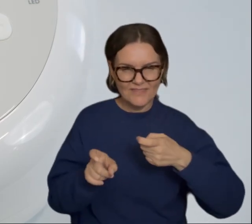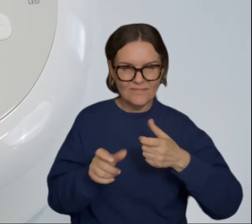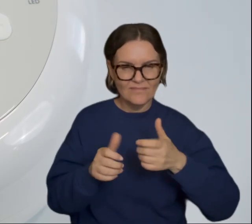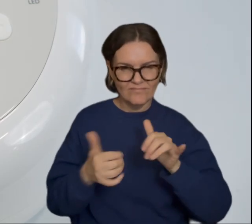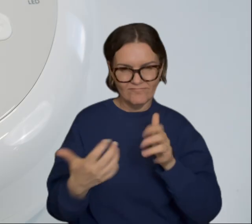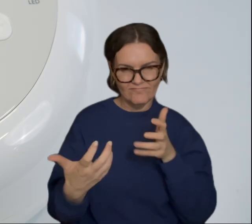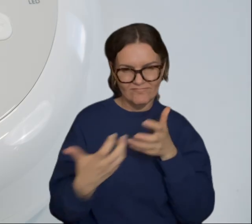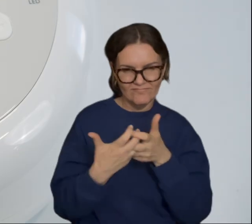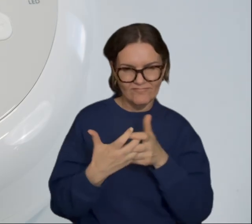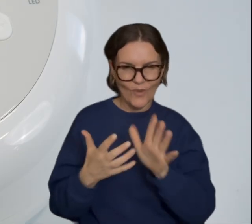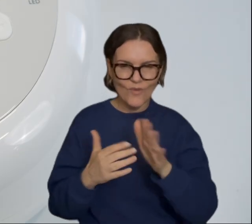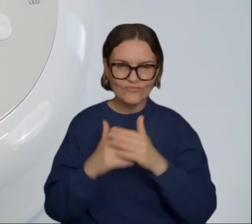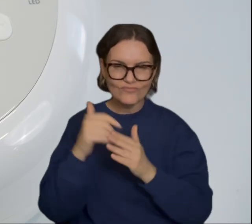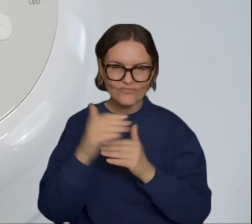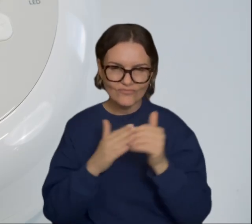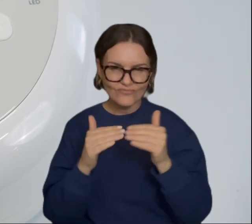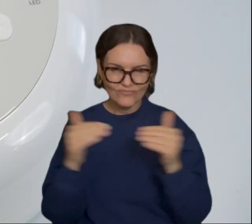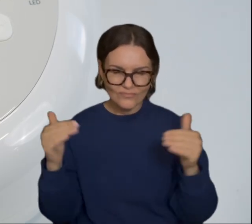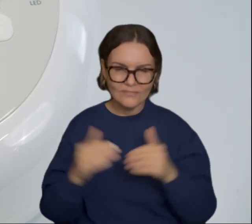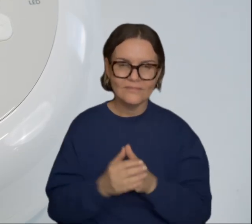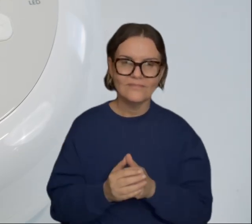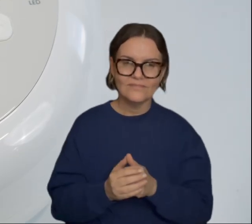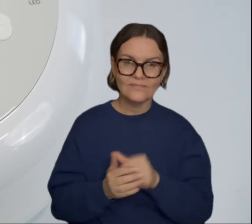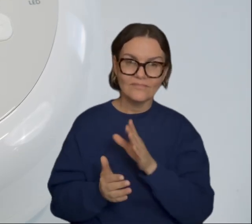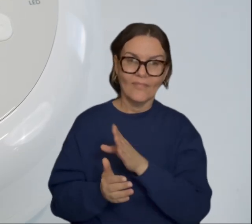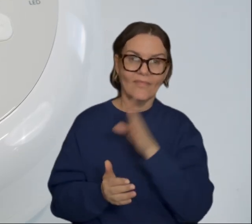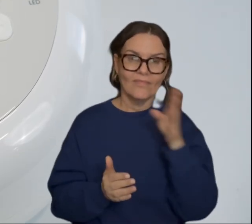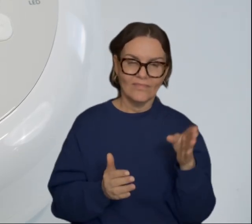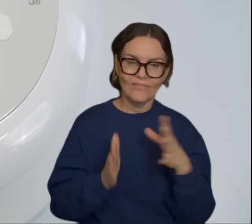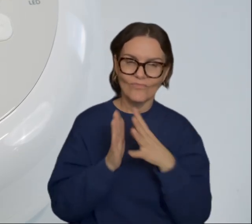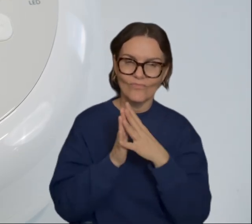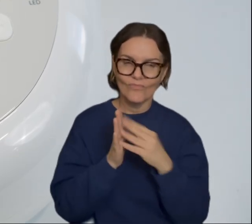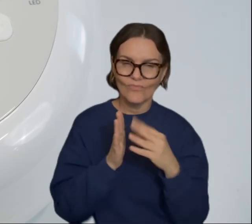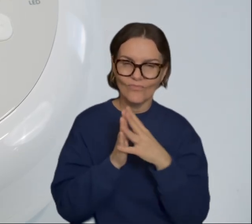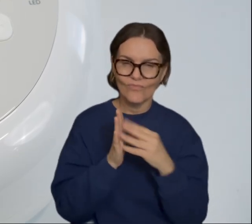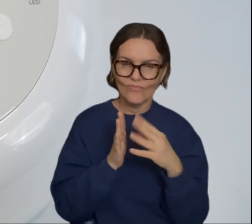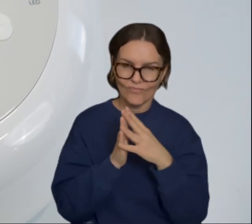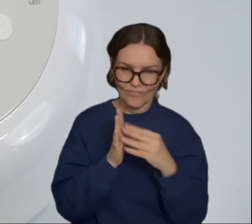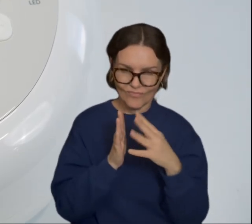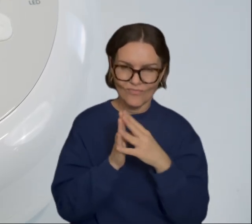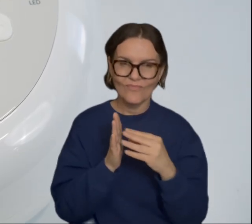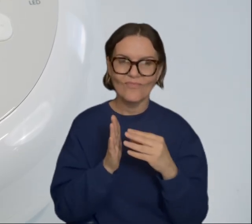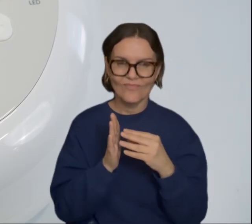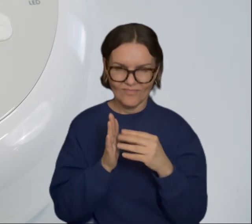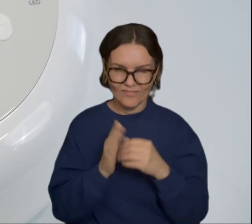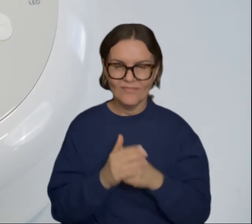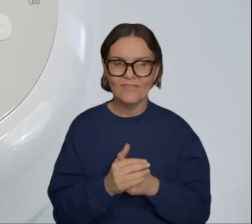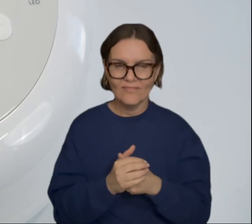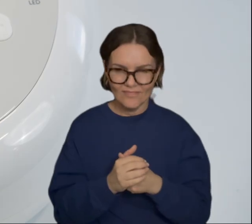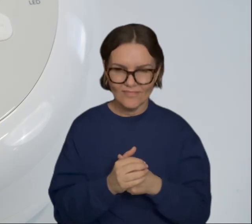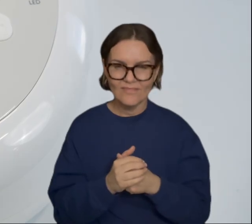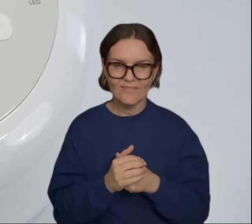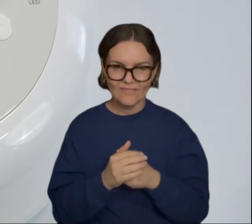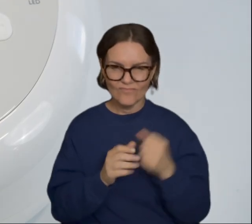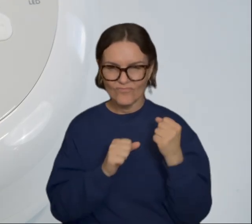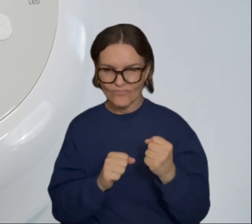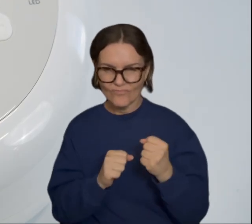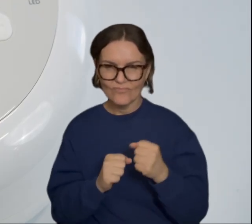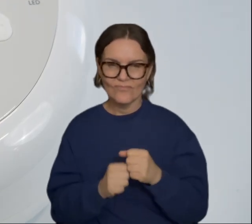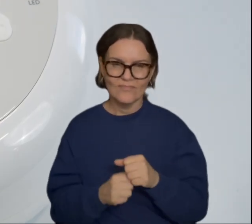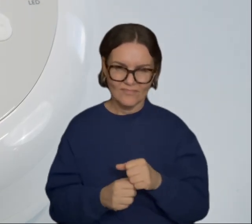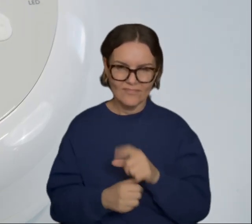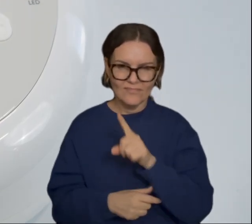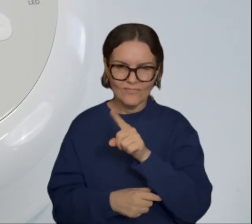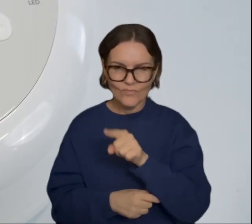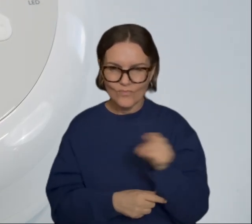body. You also have the different level options or suction strengths. Before it was 1 to 5, now it's